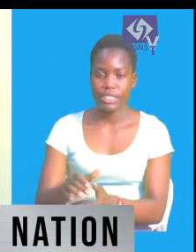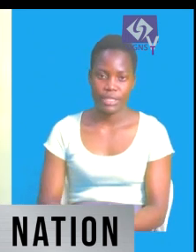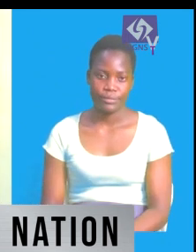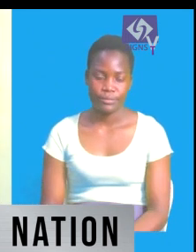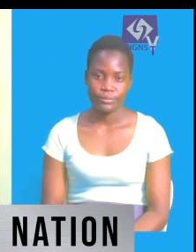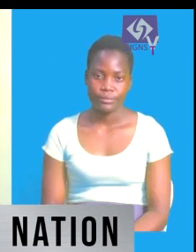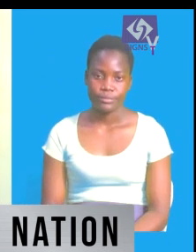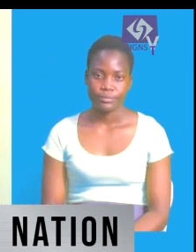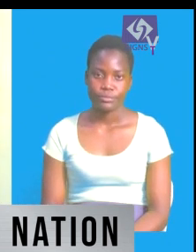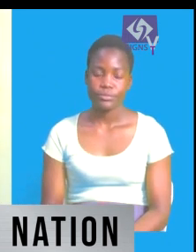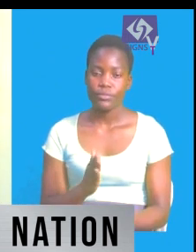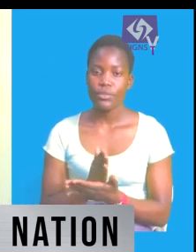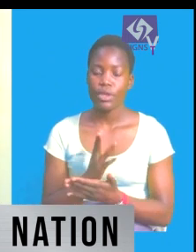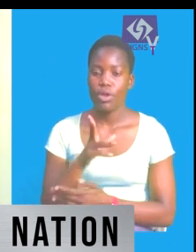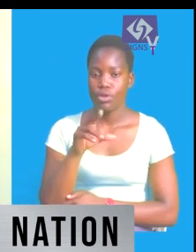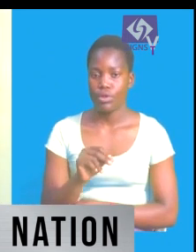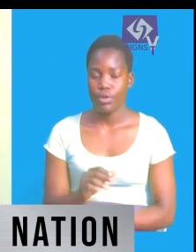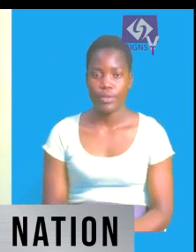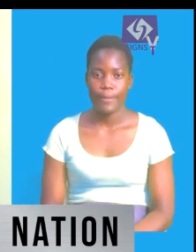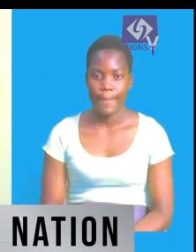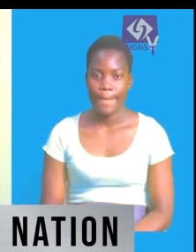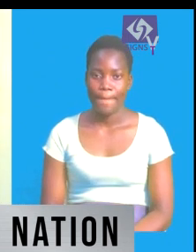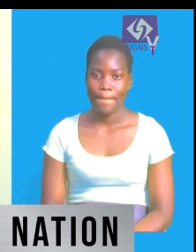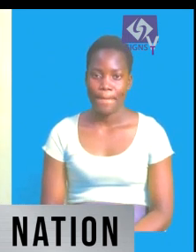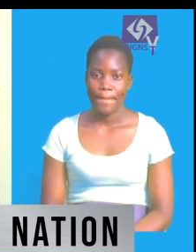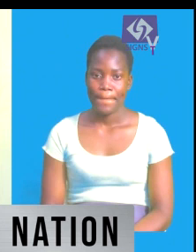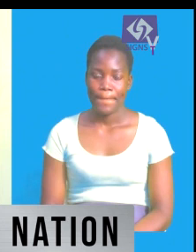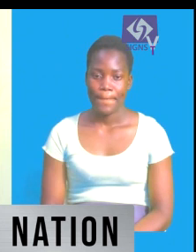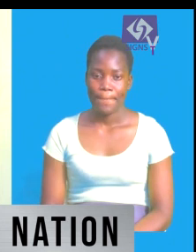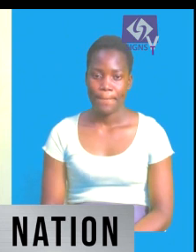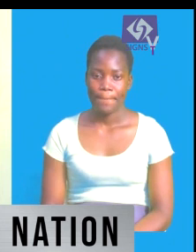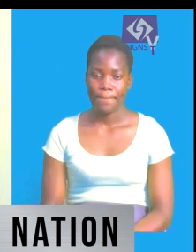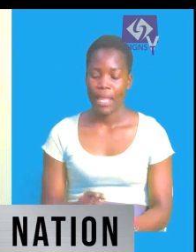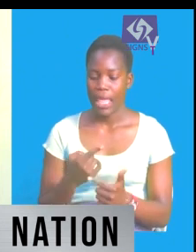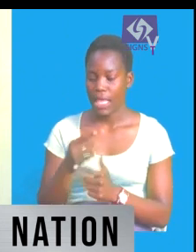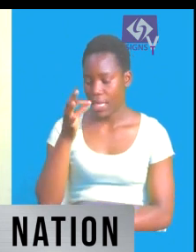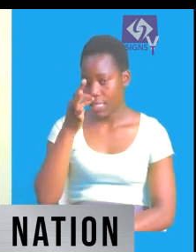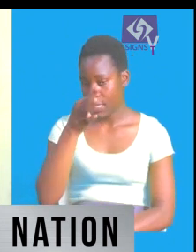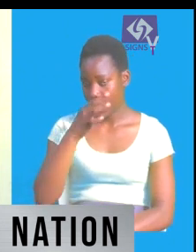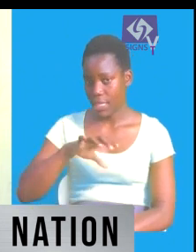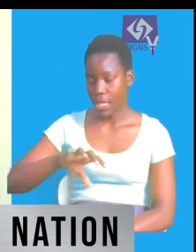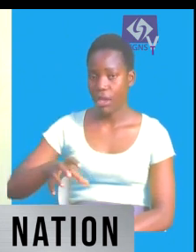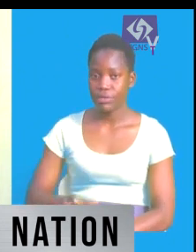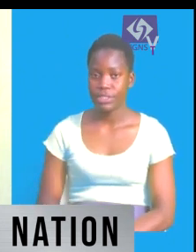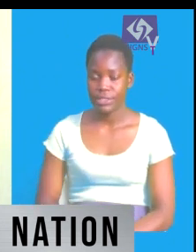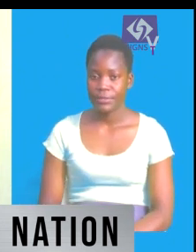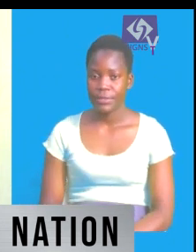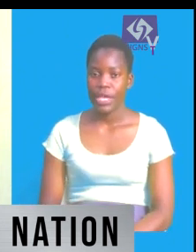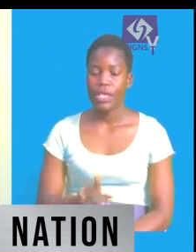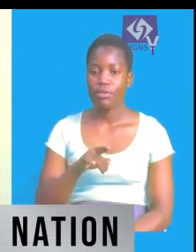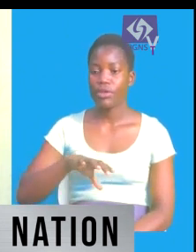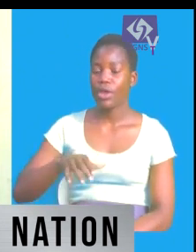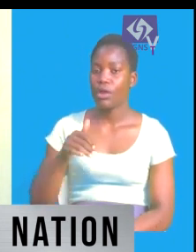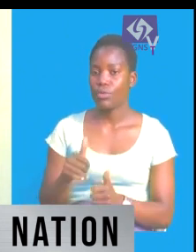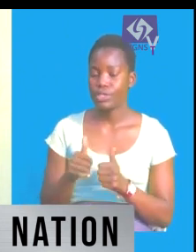Honestly, no. Okay, and then Nyeri County, amazingly, is one of the counties that